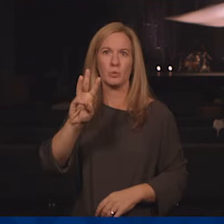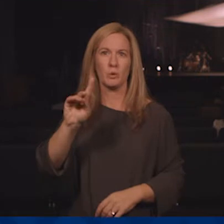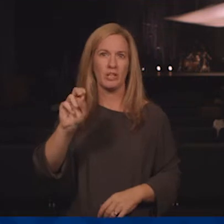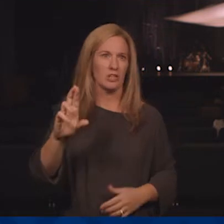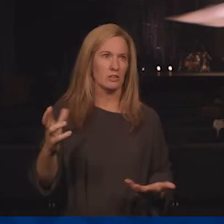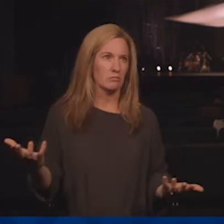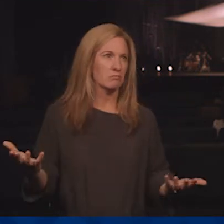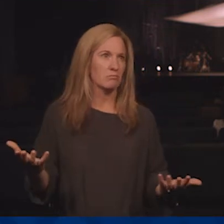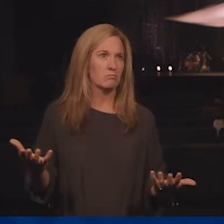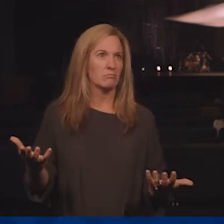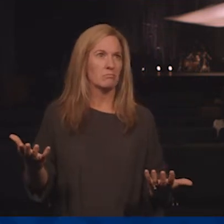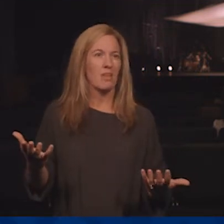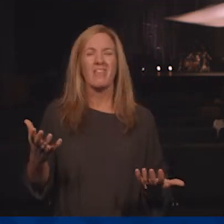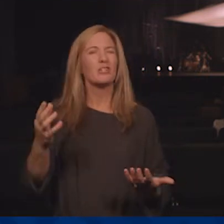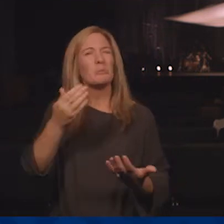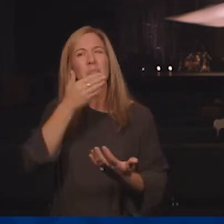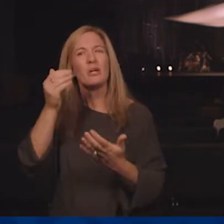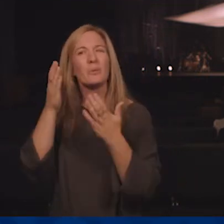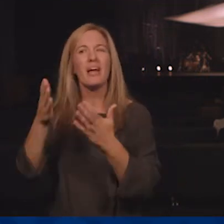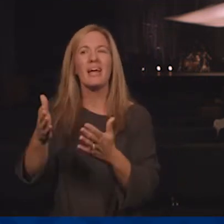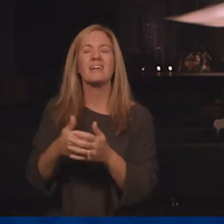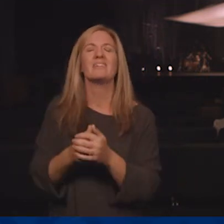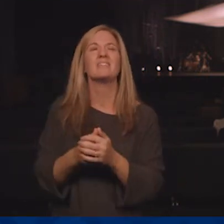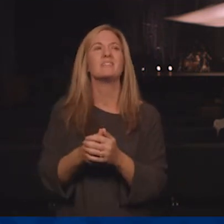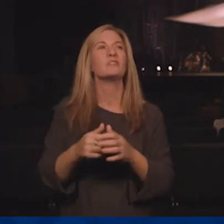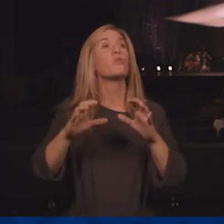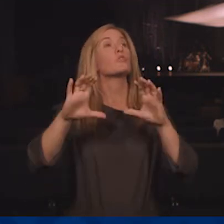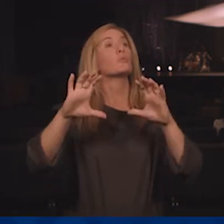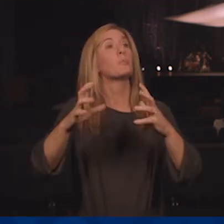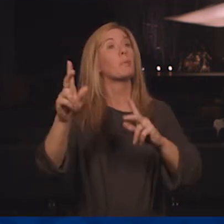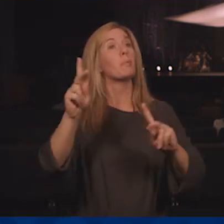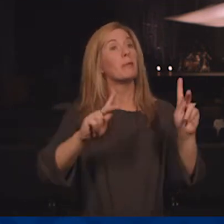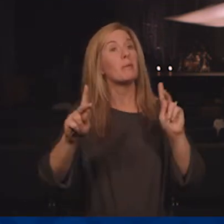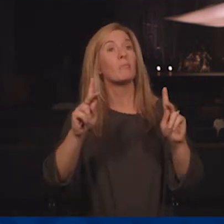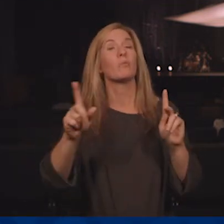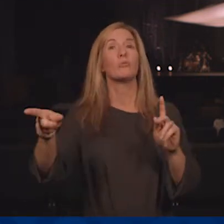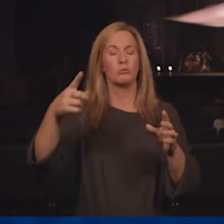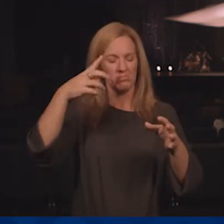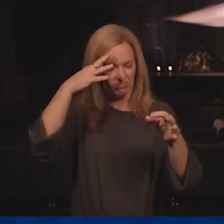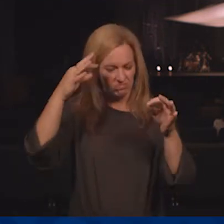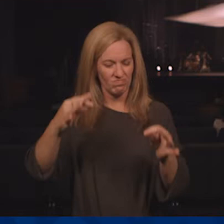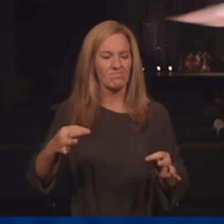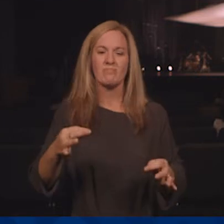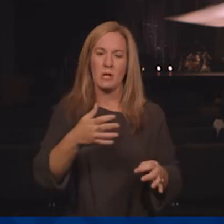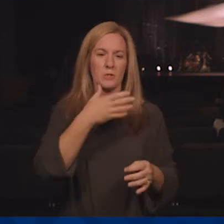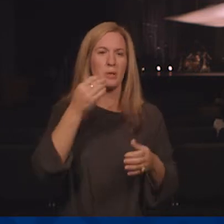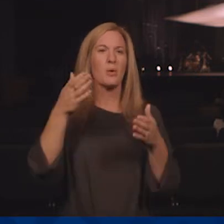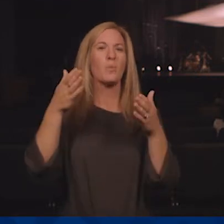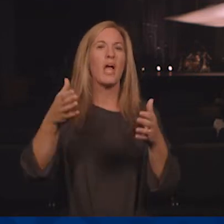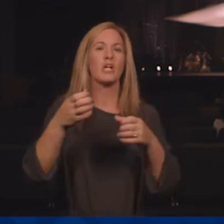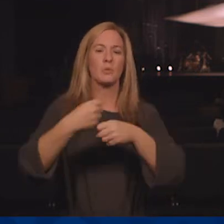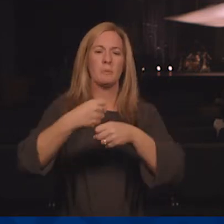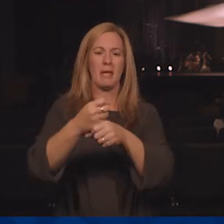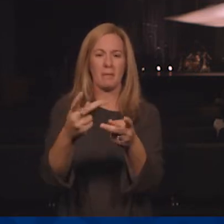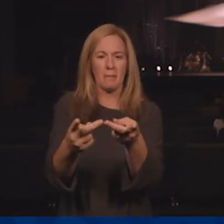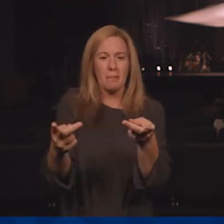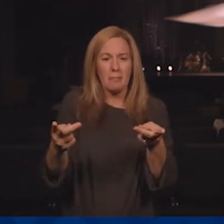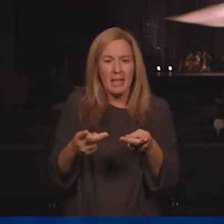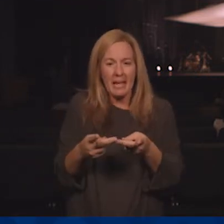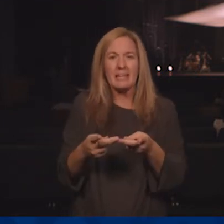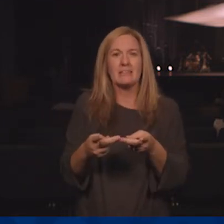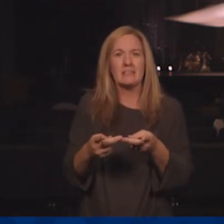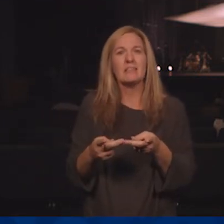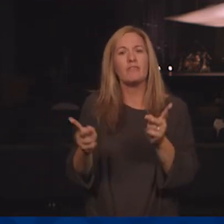way. And so there's a group of folks who decided there's a better way to create a space for people who are asking the